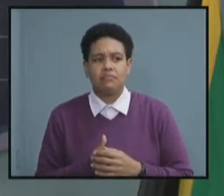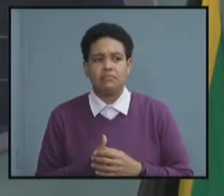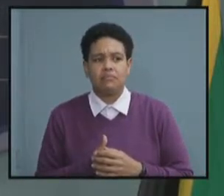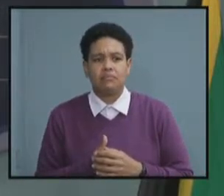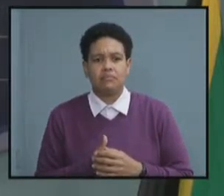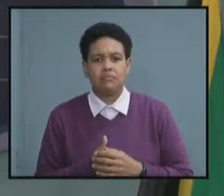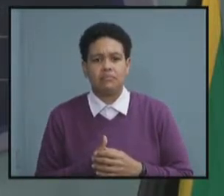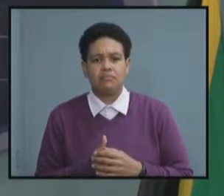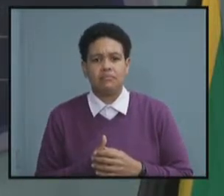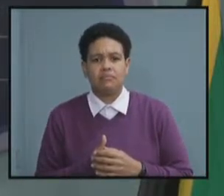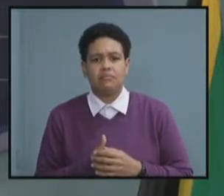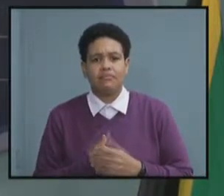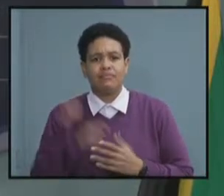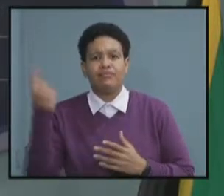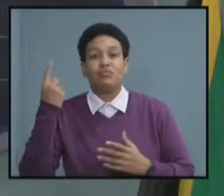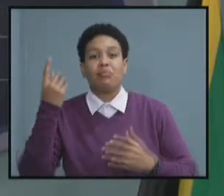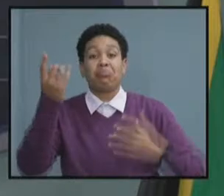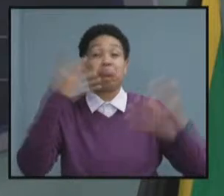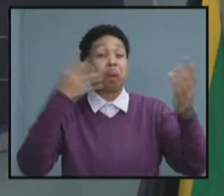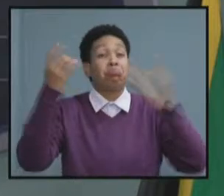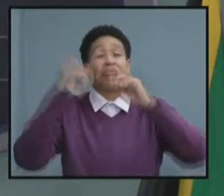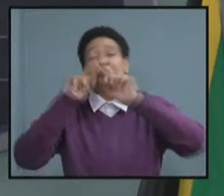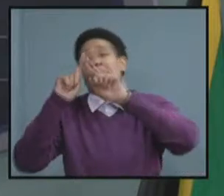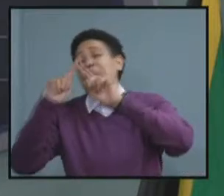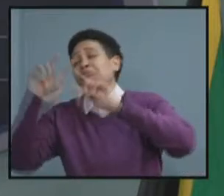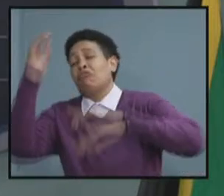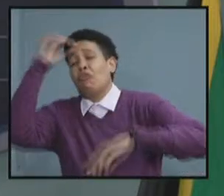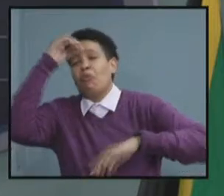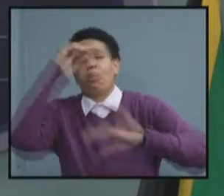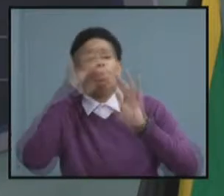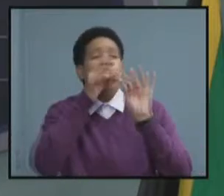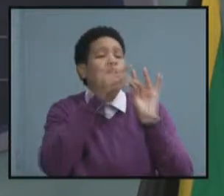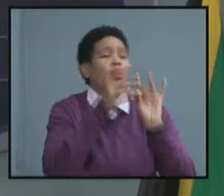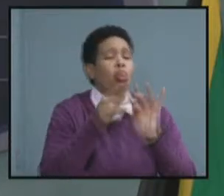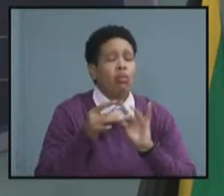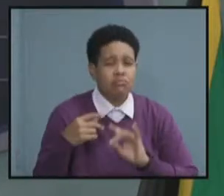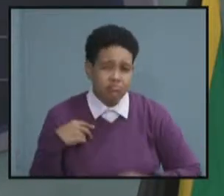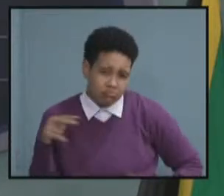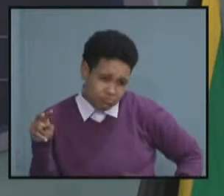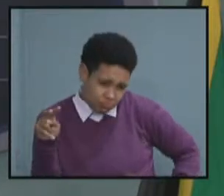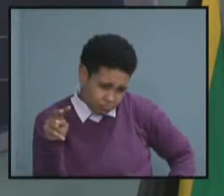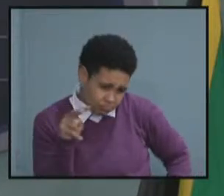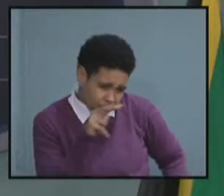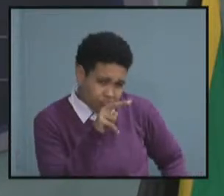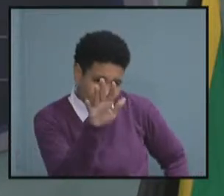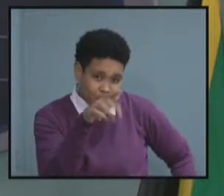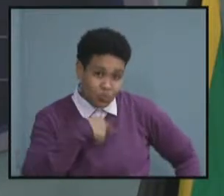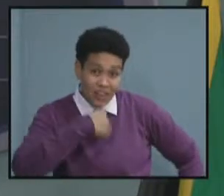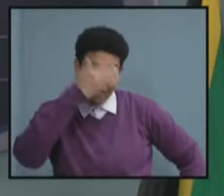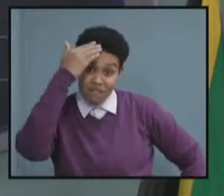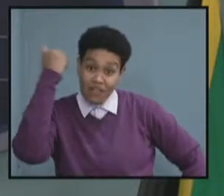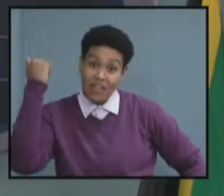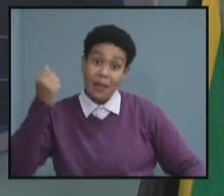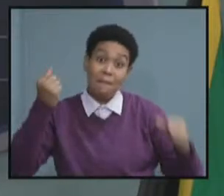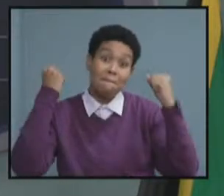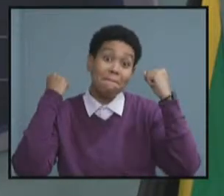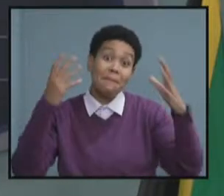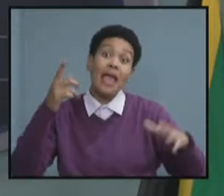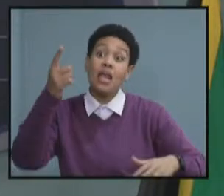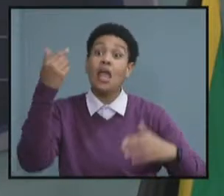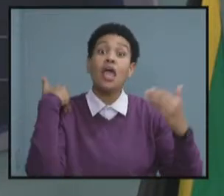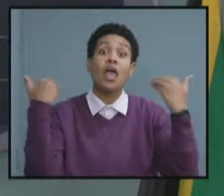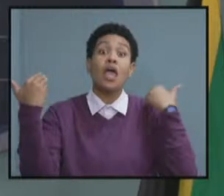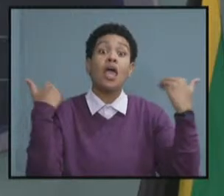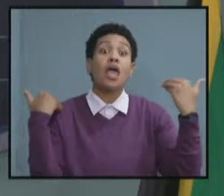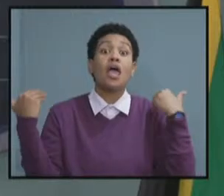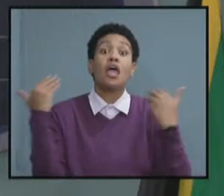crescendo of opinions, we forget that there was an overwhelming call from